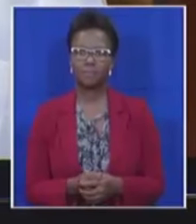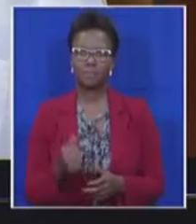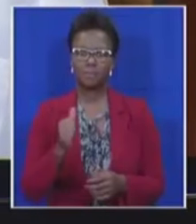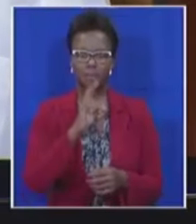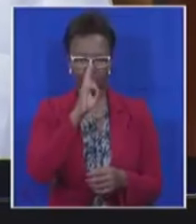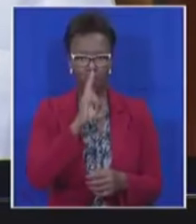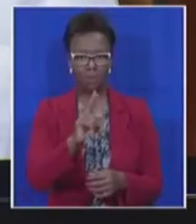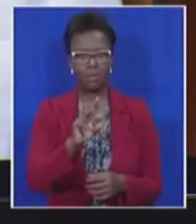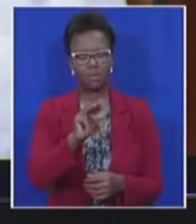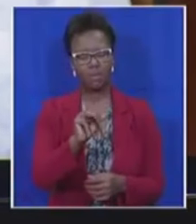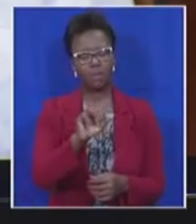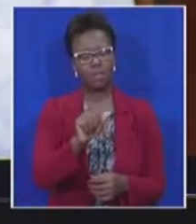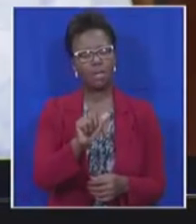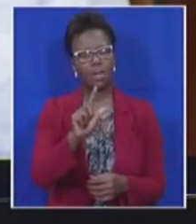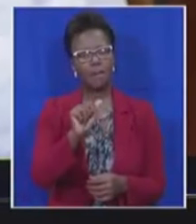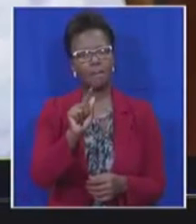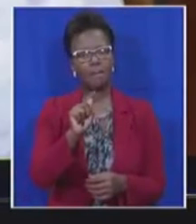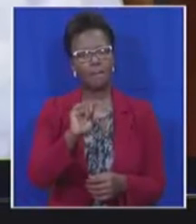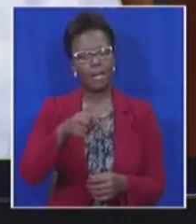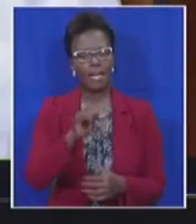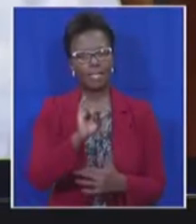Honourable Malachi.